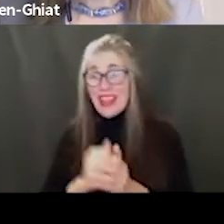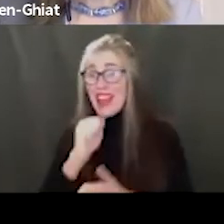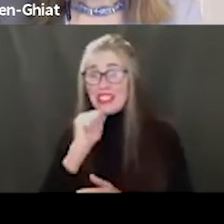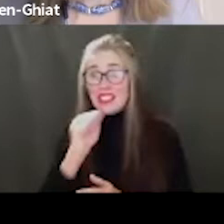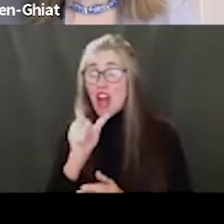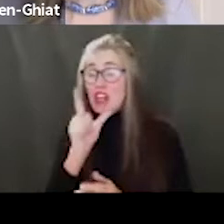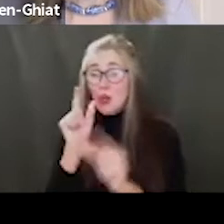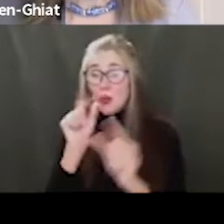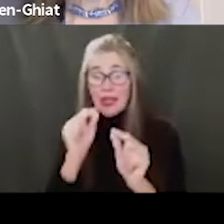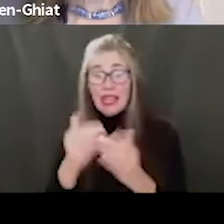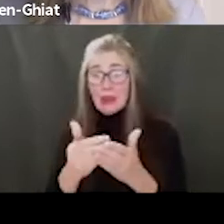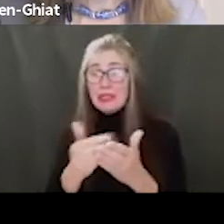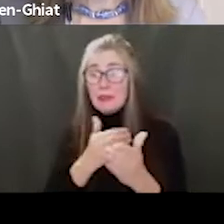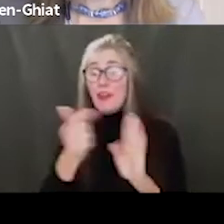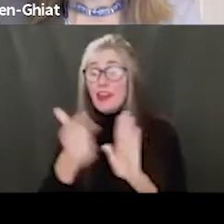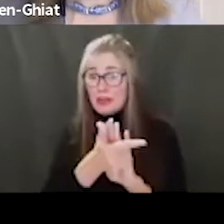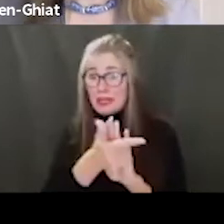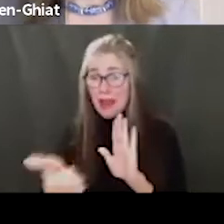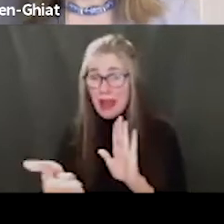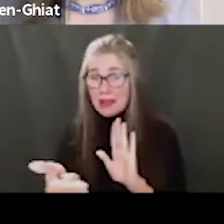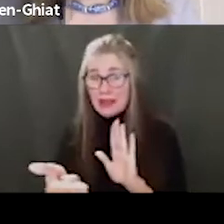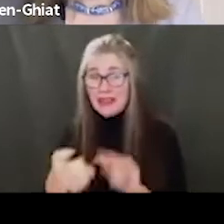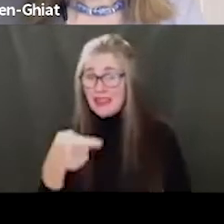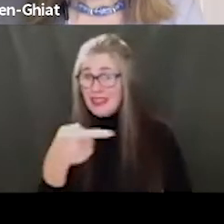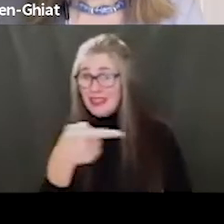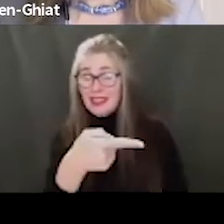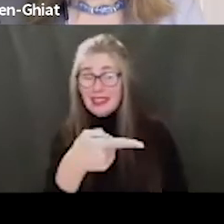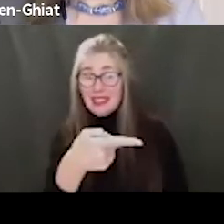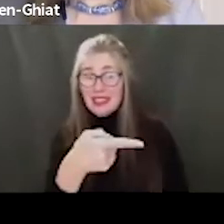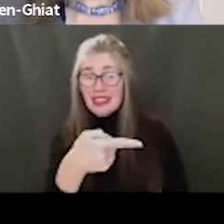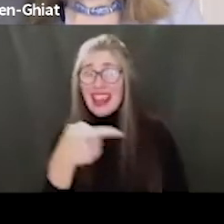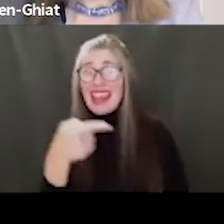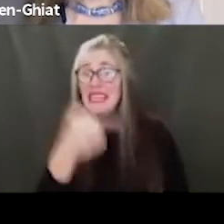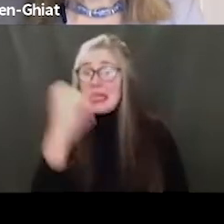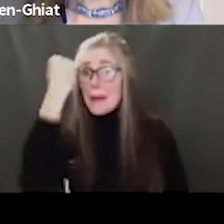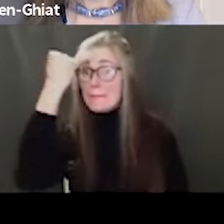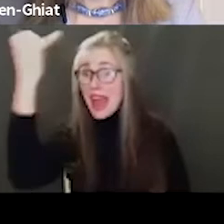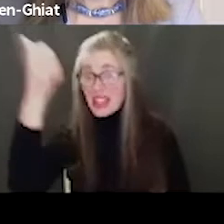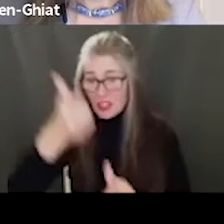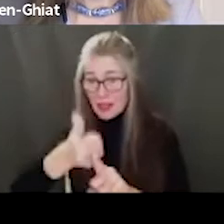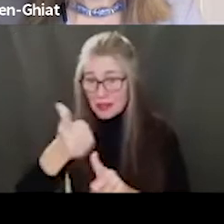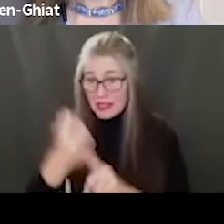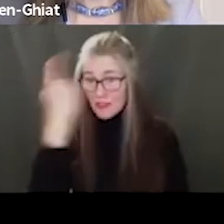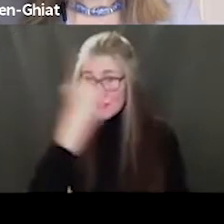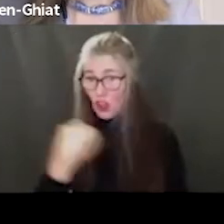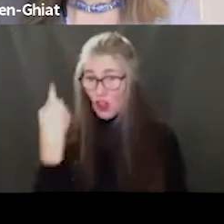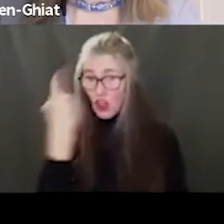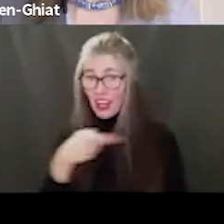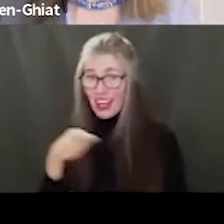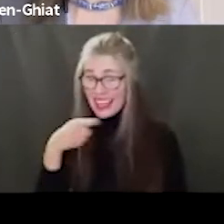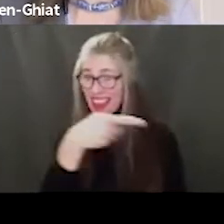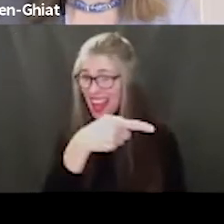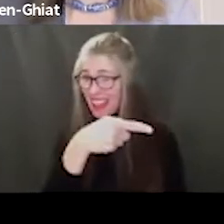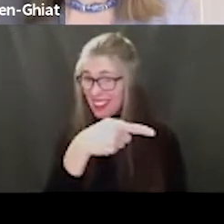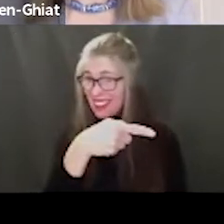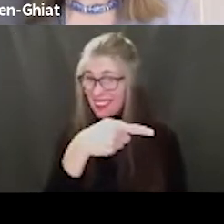was Trump before he was banned. This is from 2019. His imagining of him, his face photoshopped